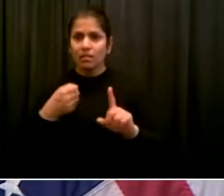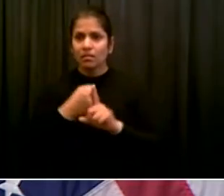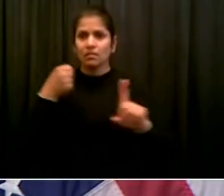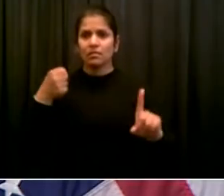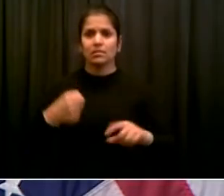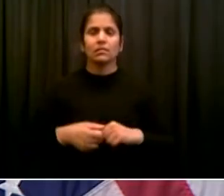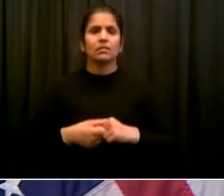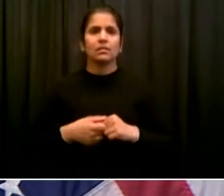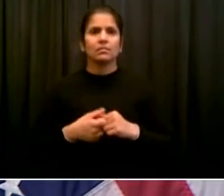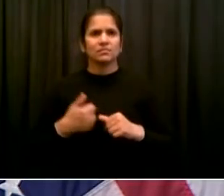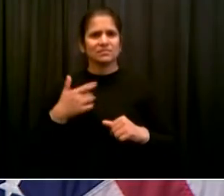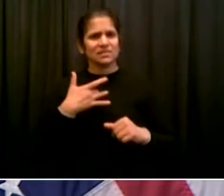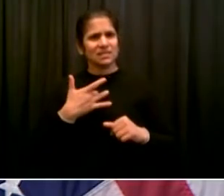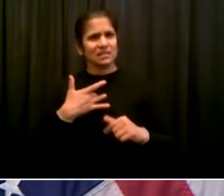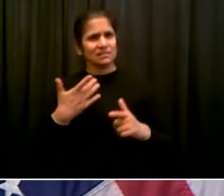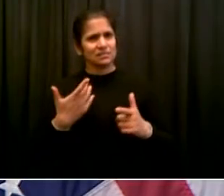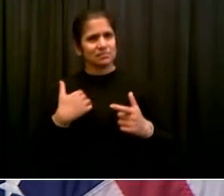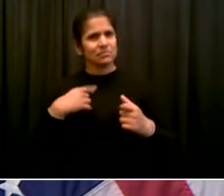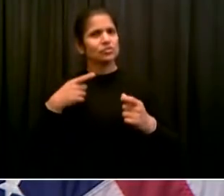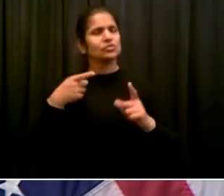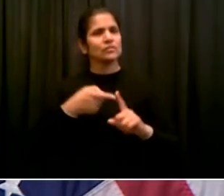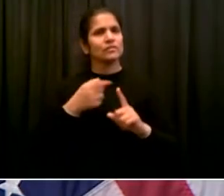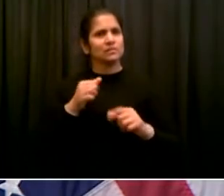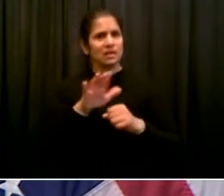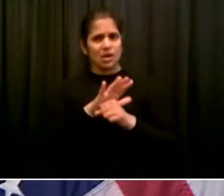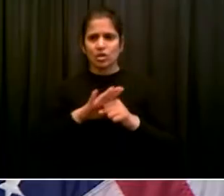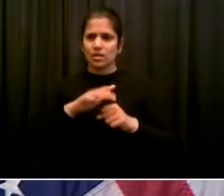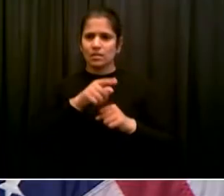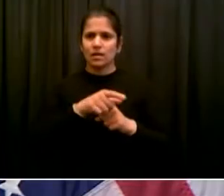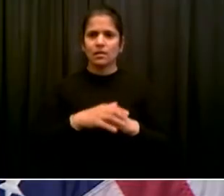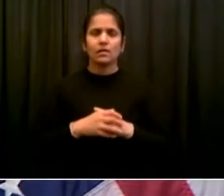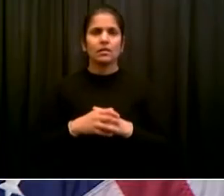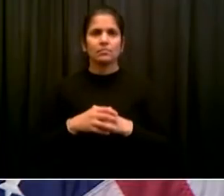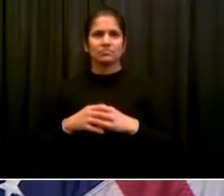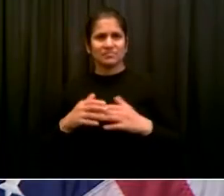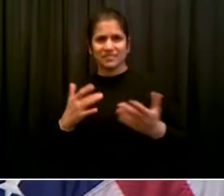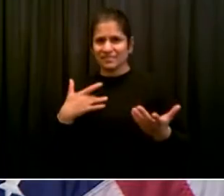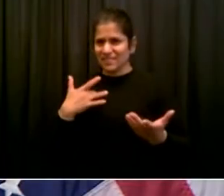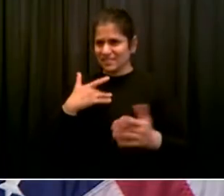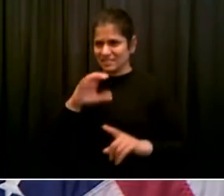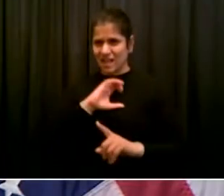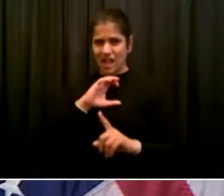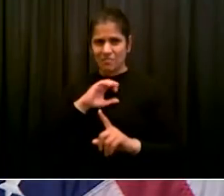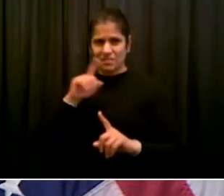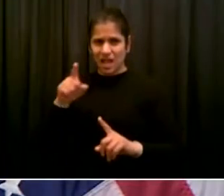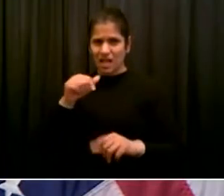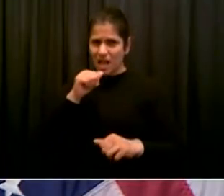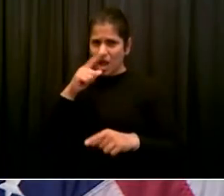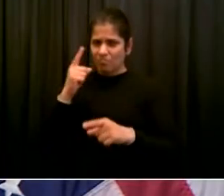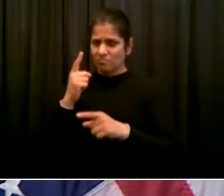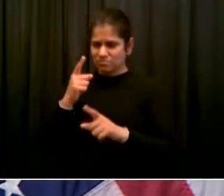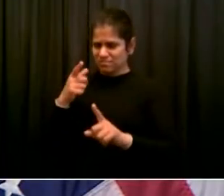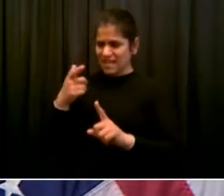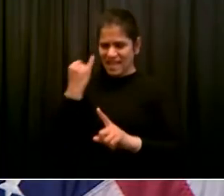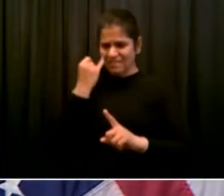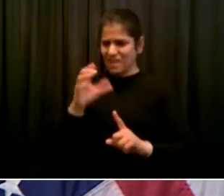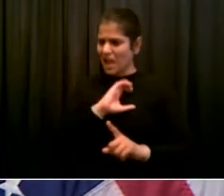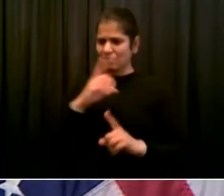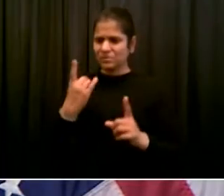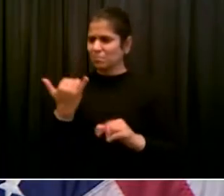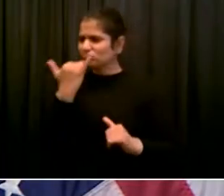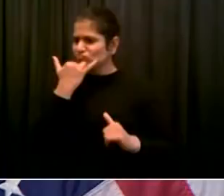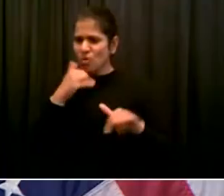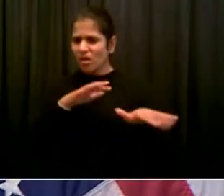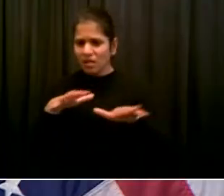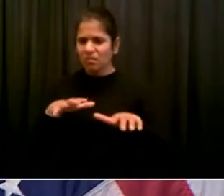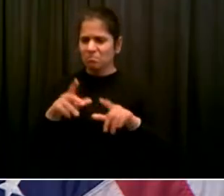some neighborhoods, that police won't be held accountable. And, I think that's a larger debate. At times I would disagree with it, but